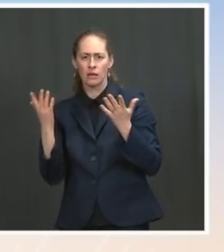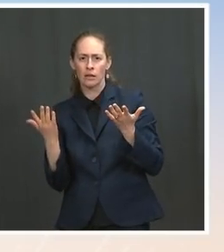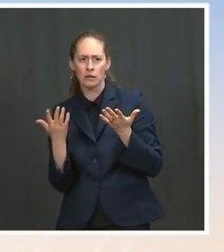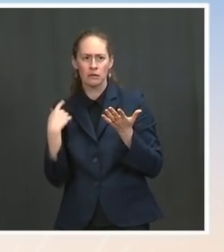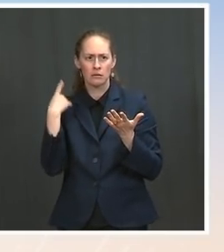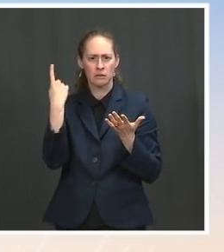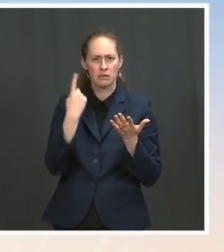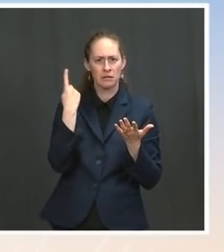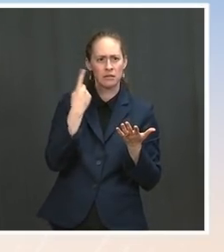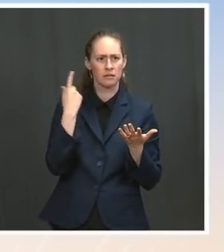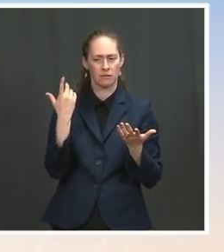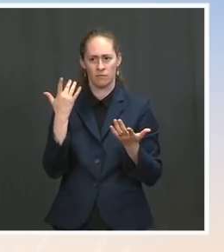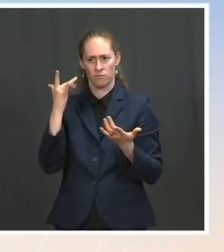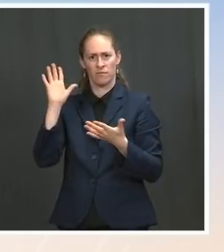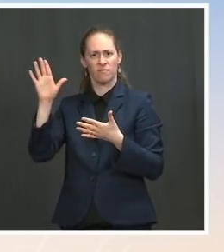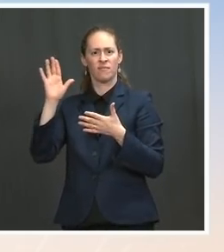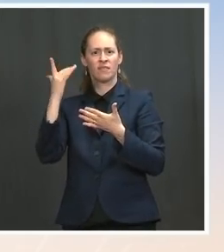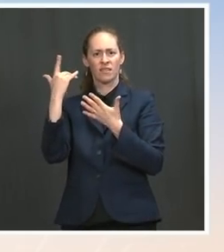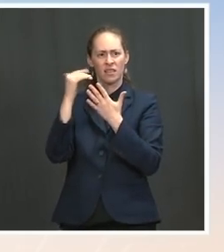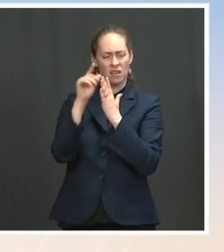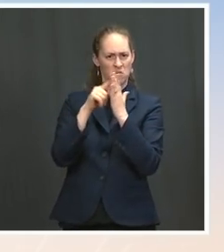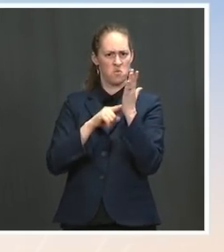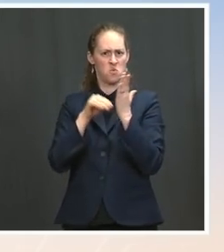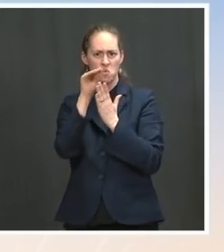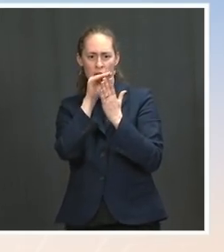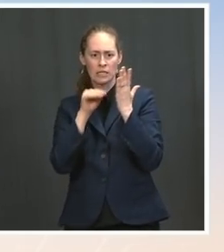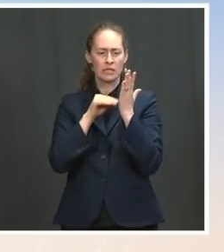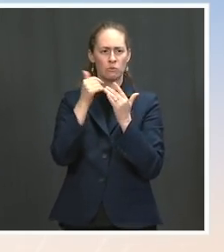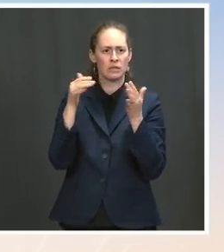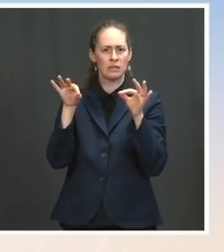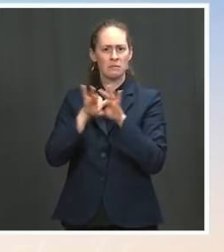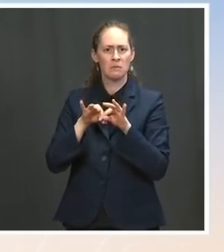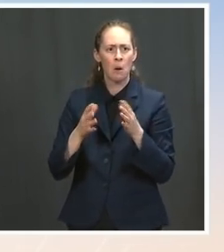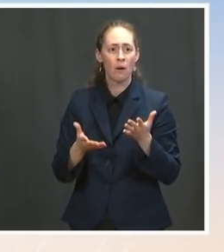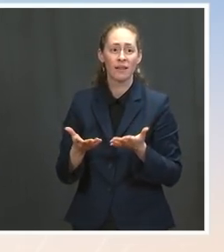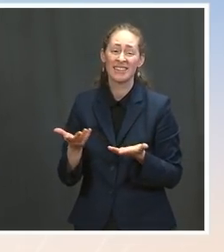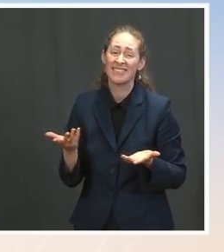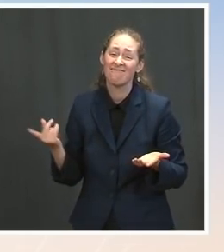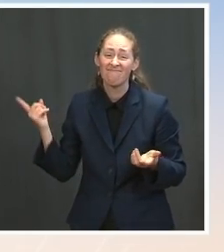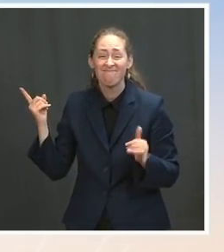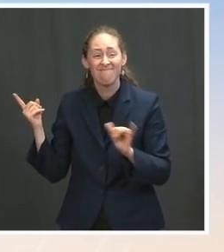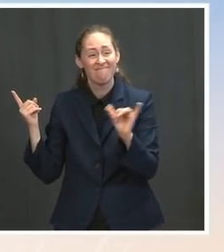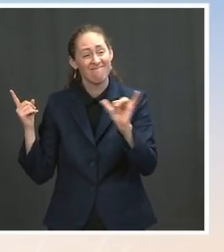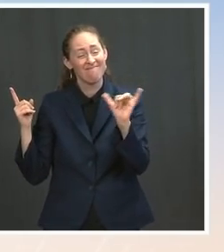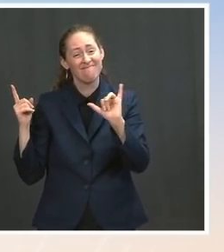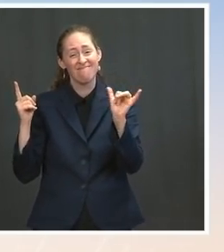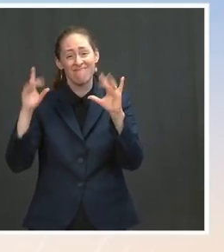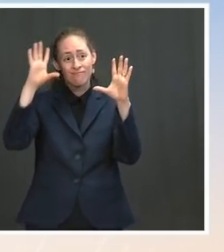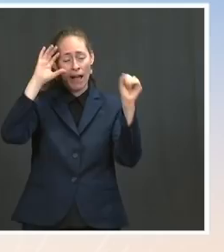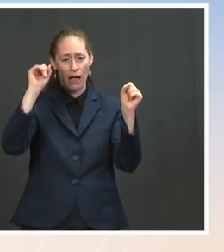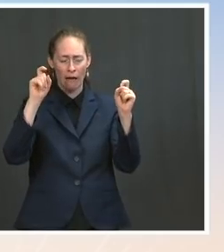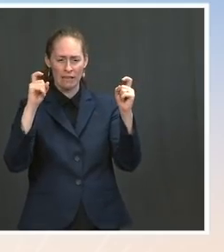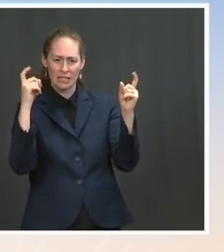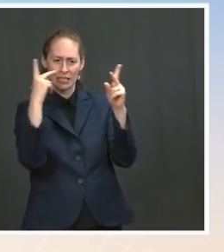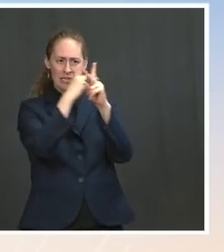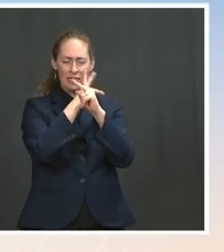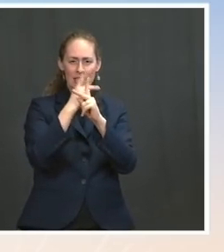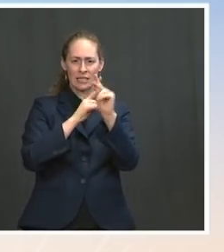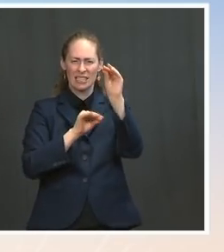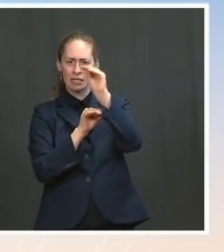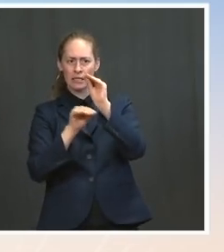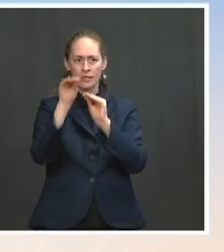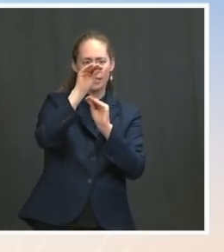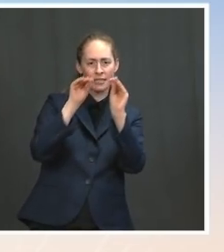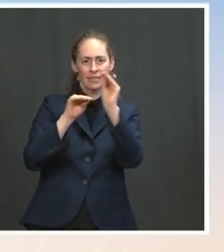in her agenda? Well, I would say just as the president has to balance a number of different priorities, whether it's the American Jobs Plan